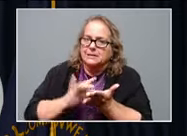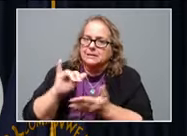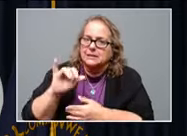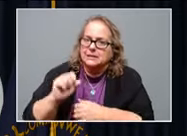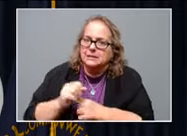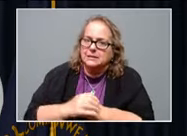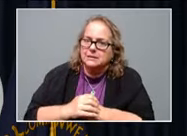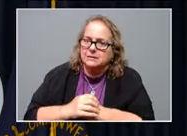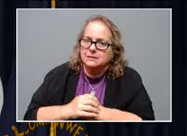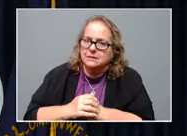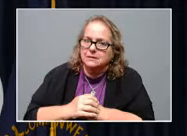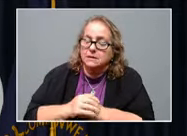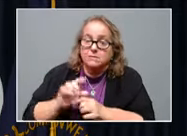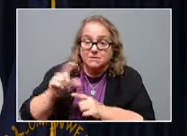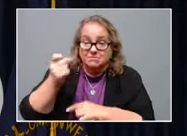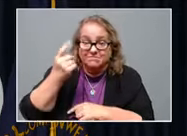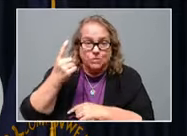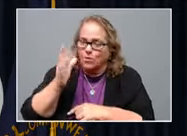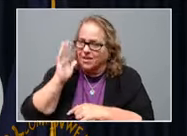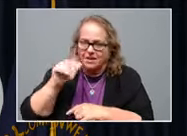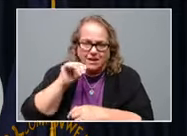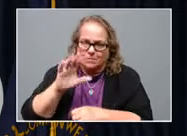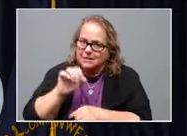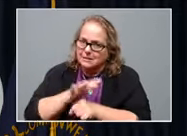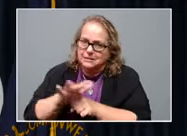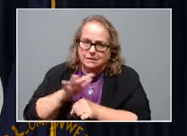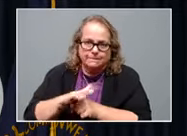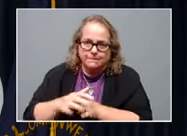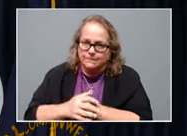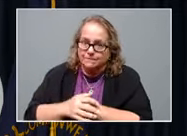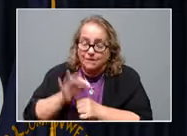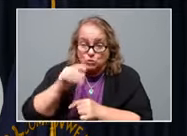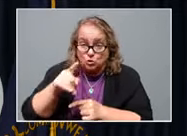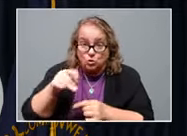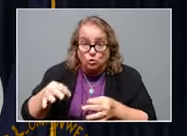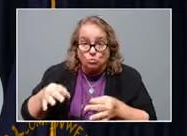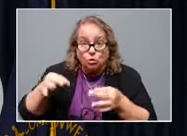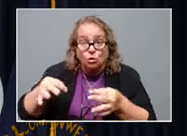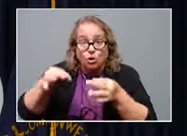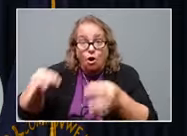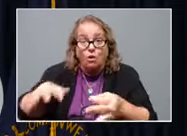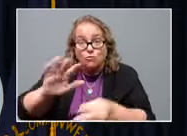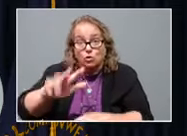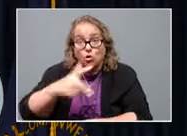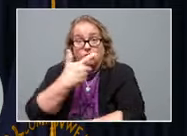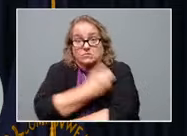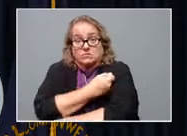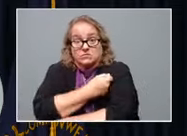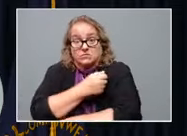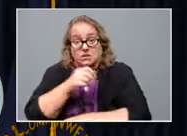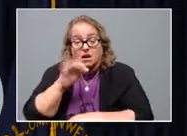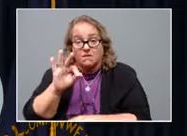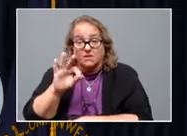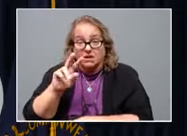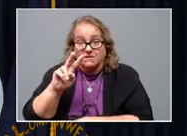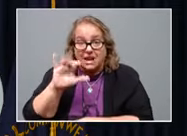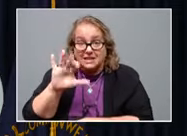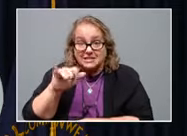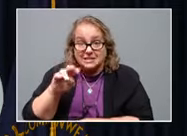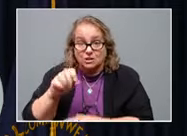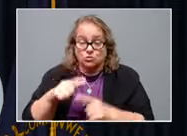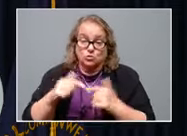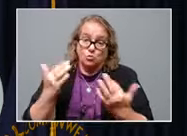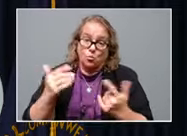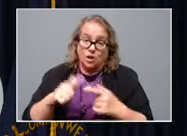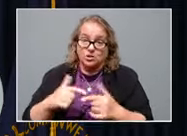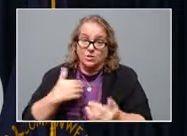enough. And if you're putting off a shot, a vaccine, to have an infusion, first let me tell